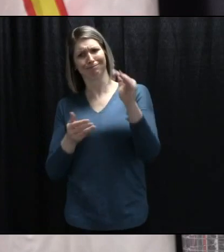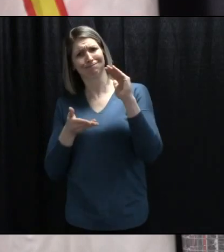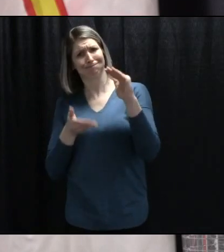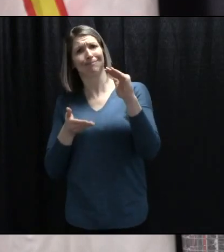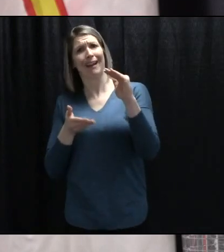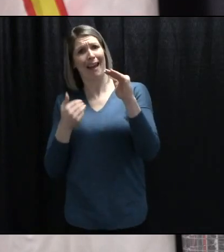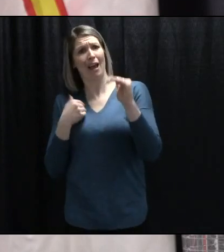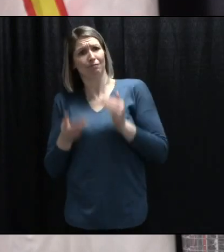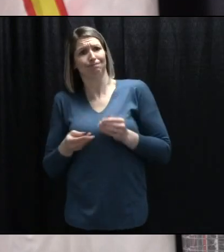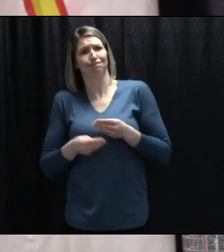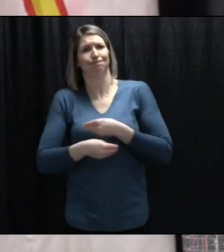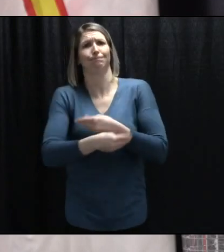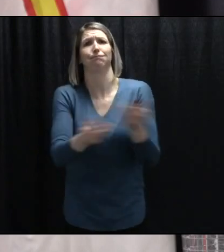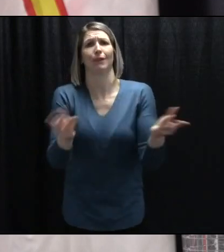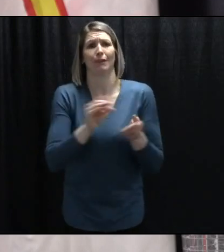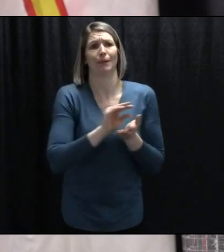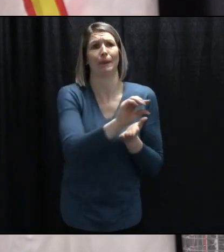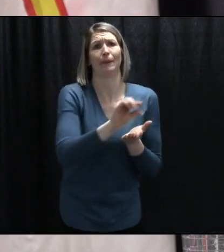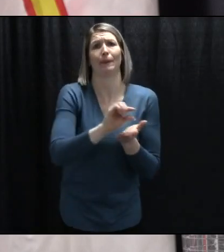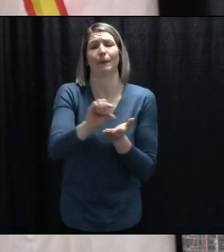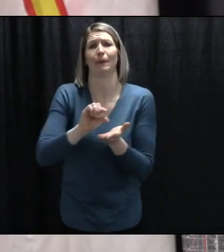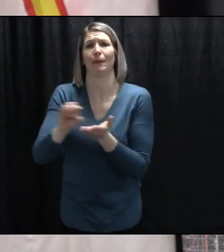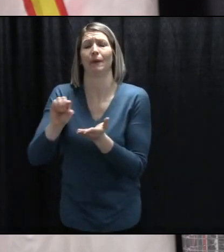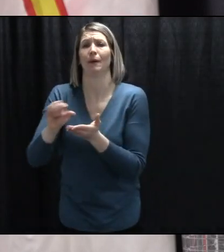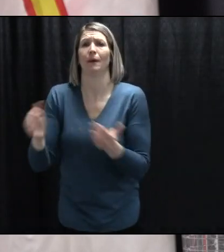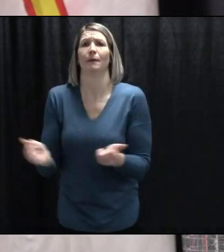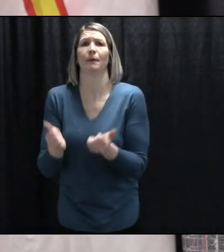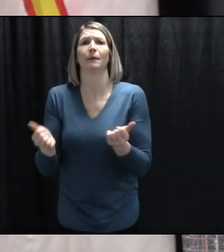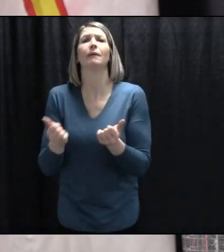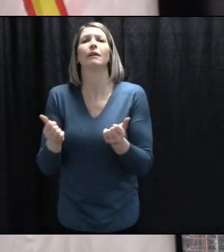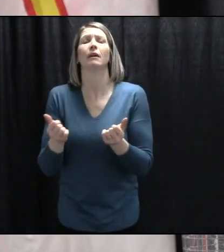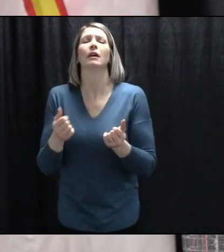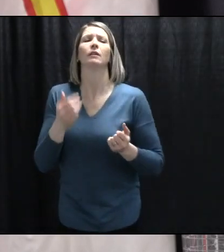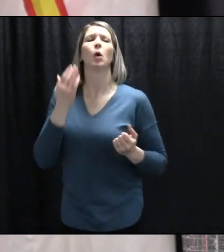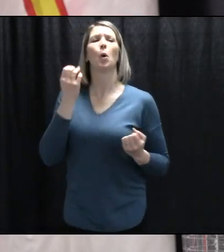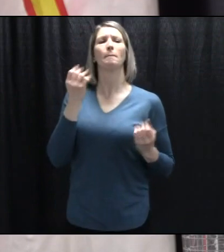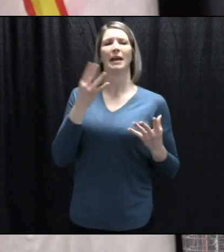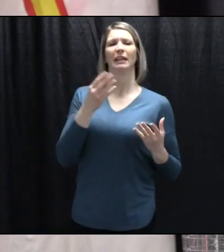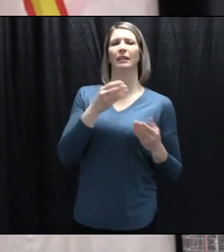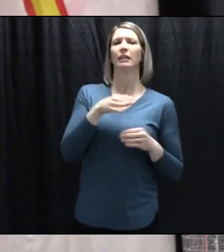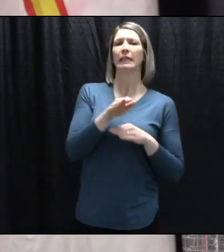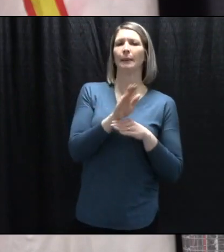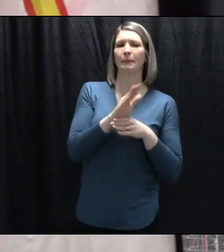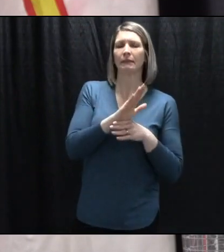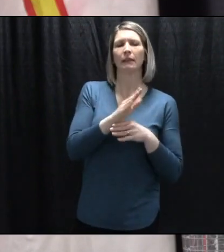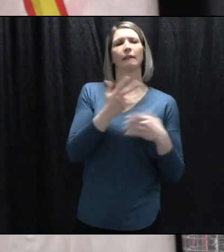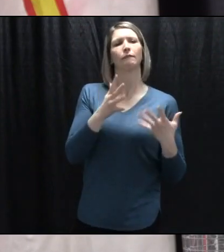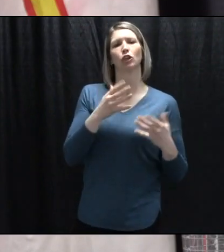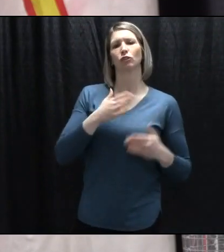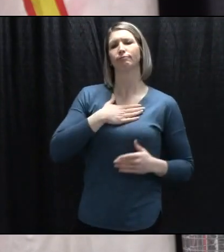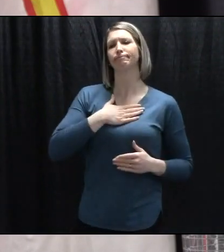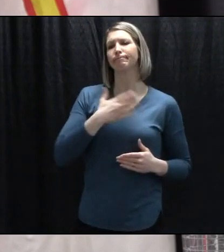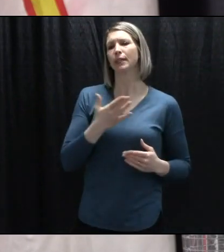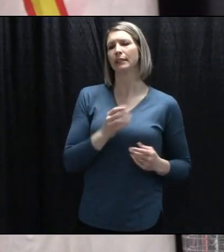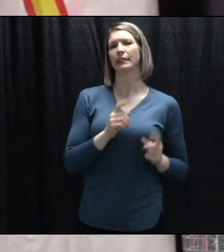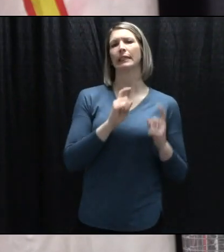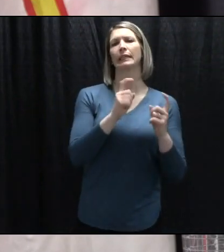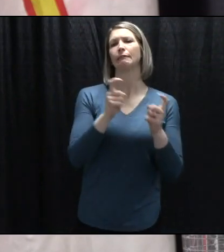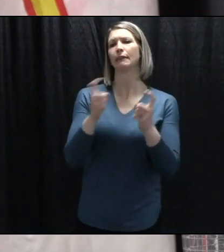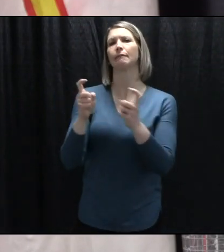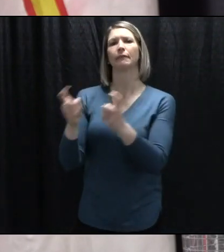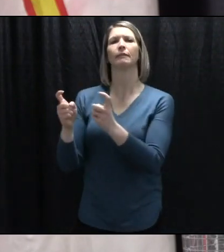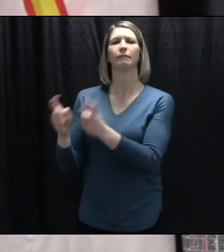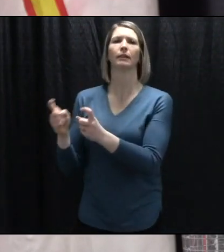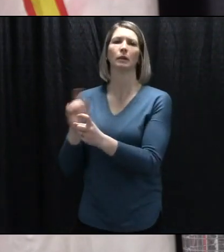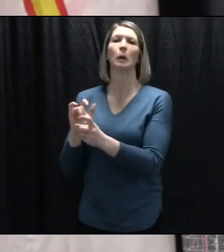great partners out there as well. We've seen some of the suppliers themselves that have stepped up and made some significant donations. So this is top of mind for